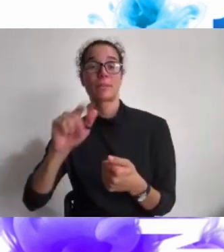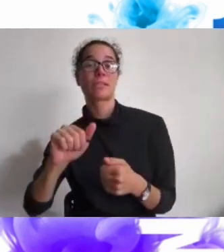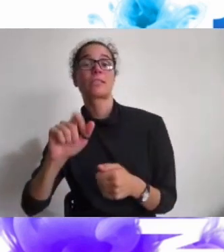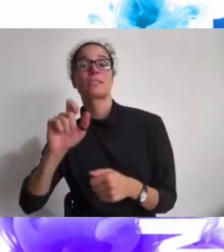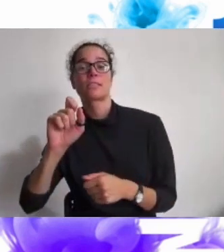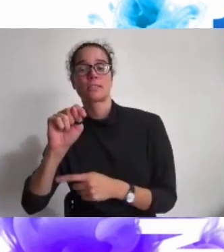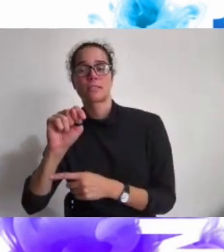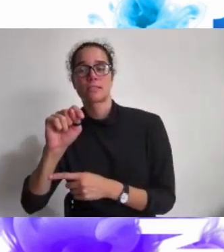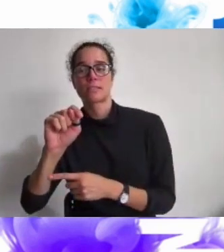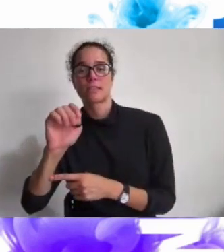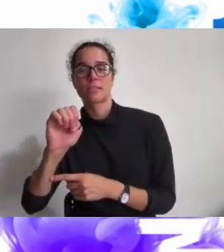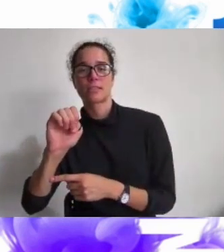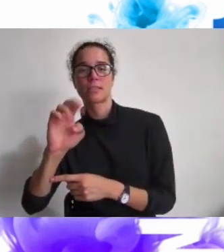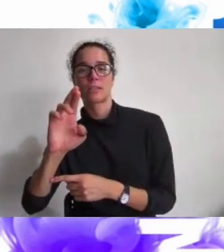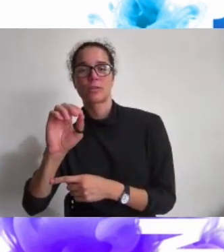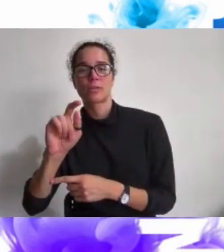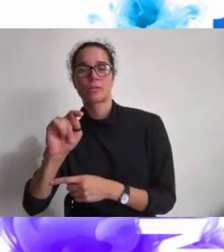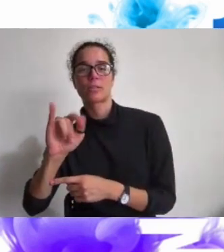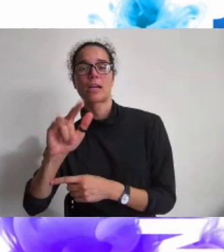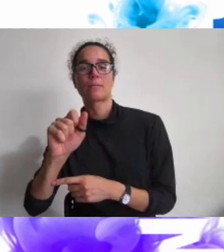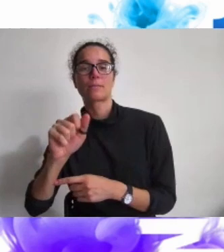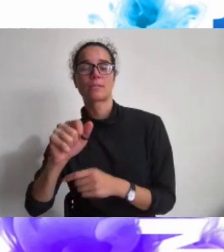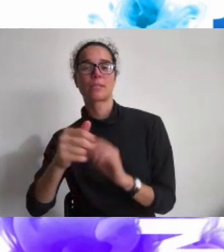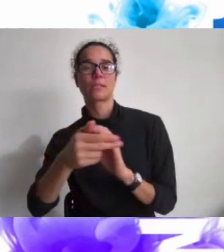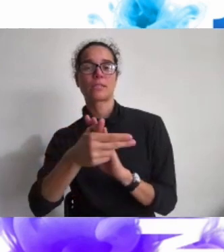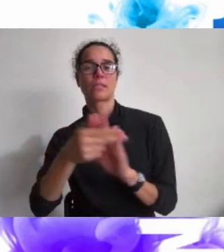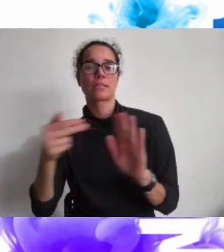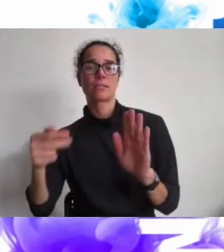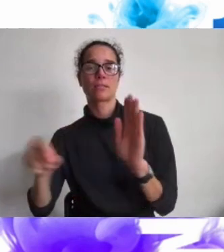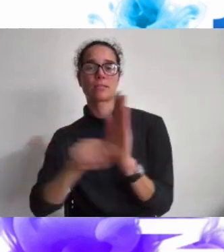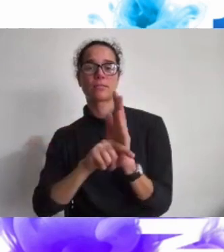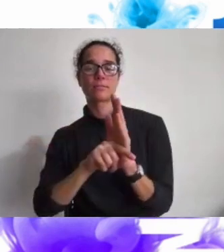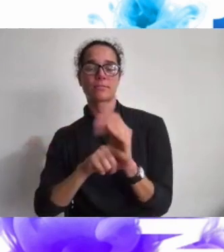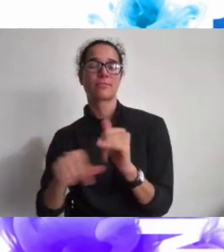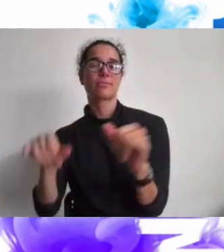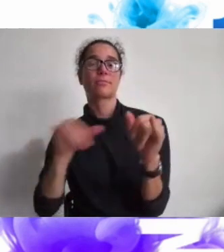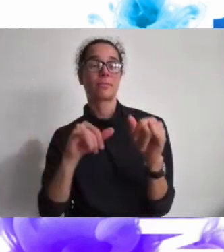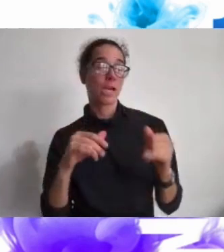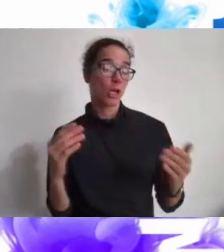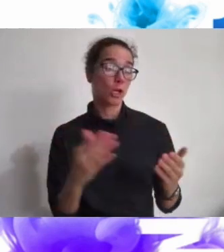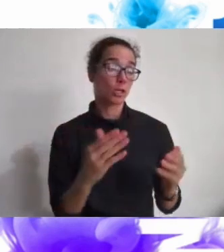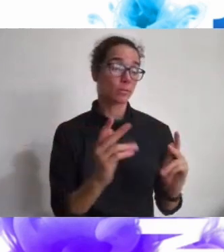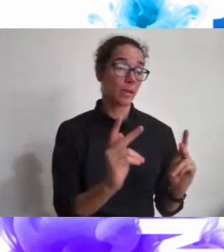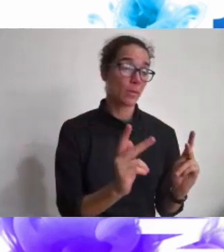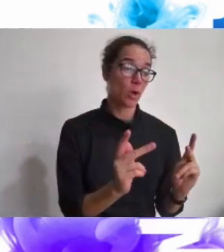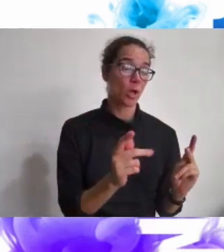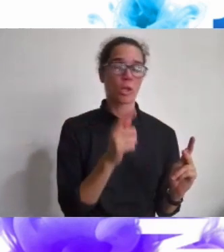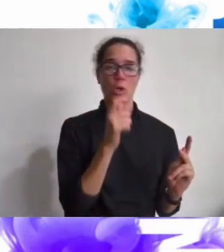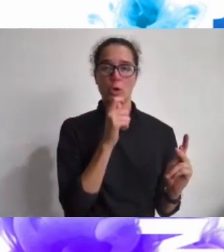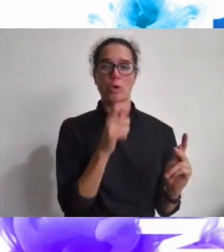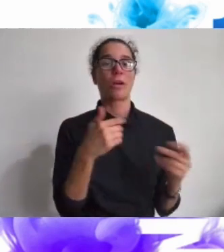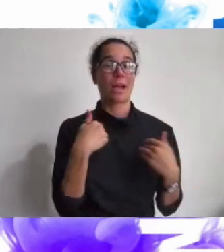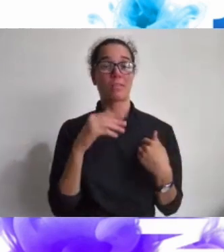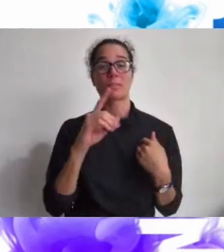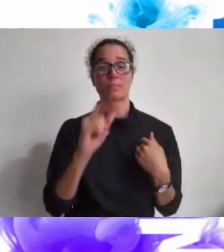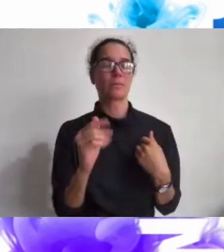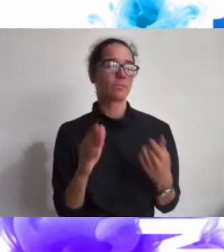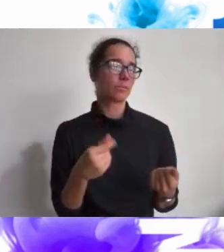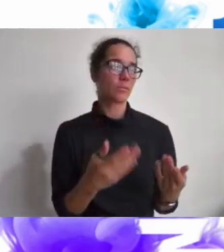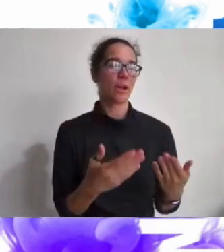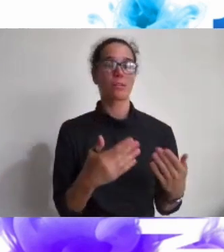So encourages people with disabilities to tell their story and provides a platform to educate employees who maybe